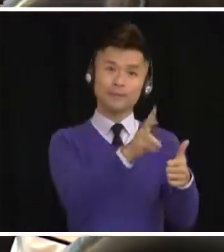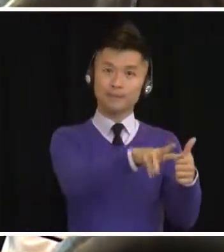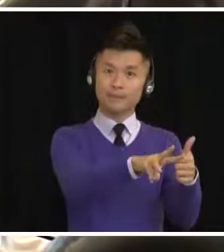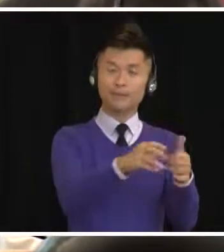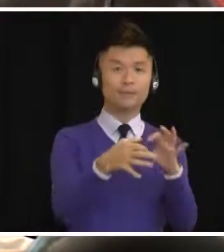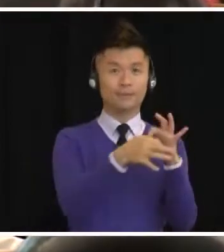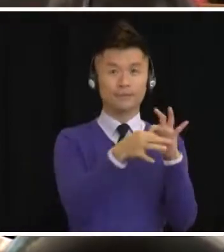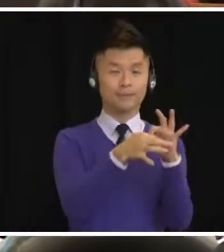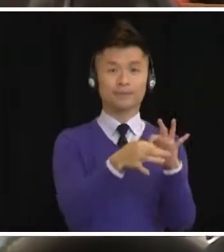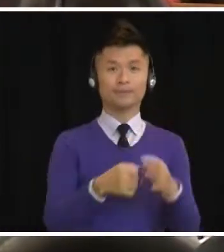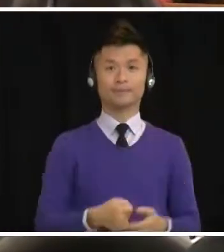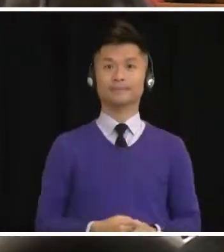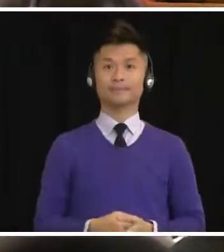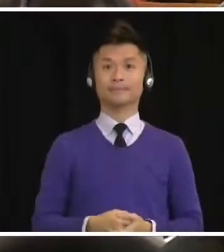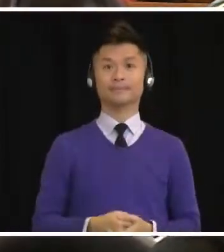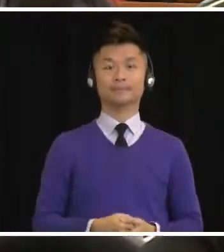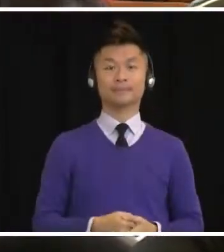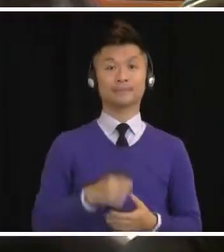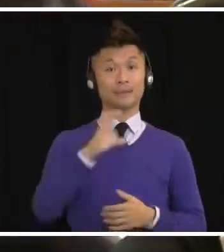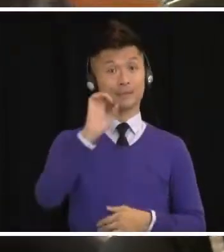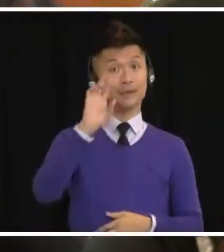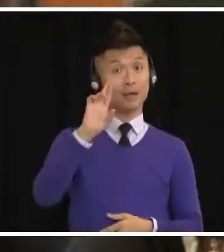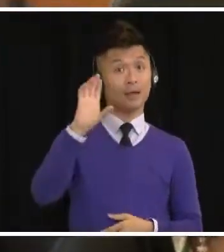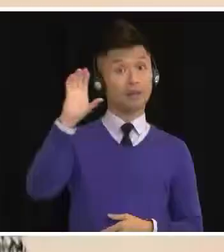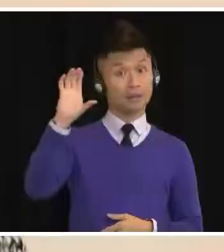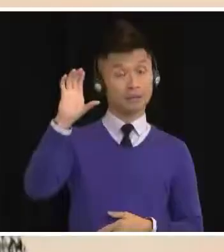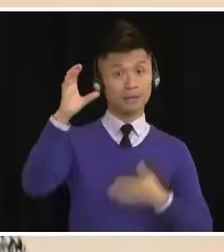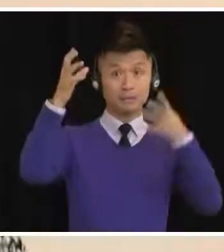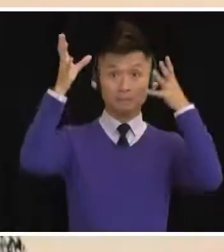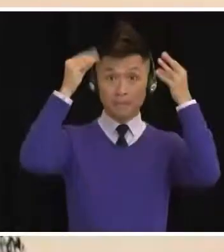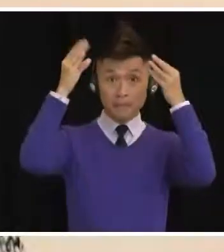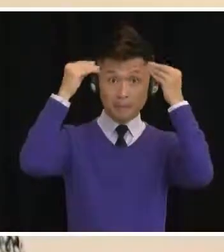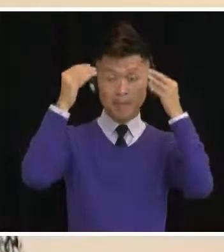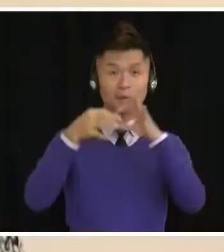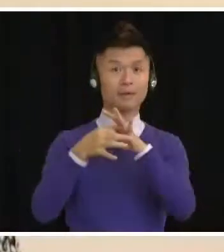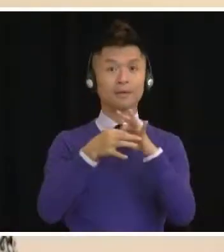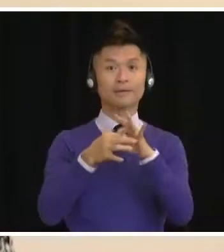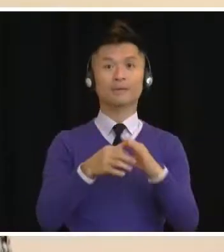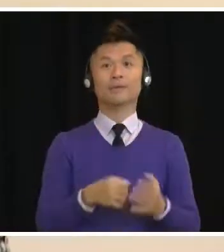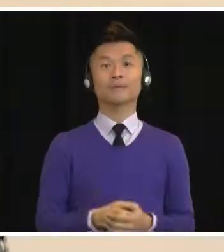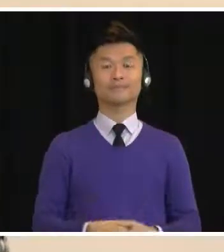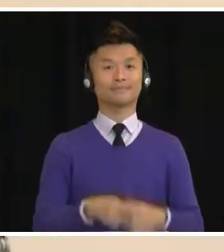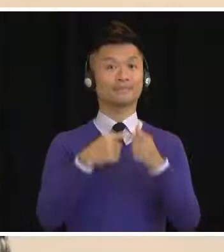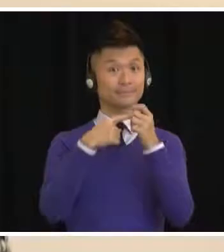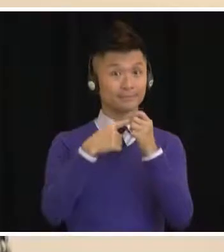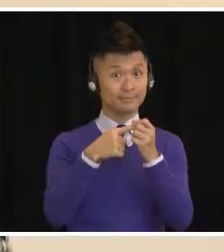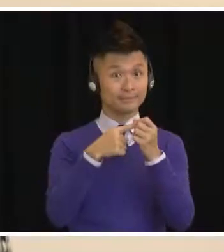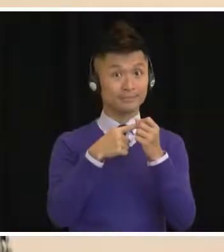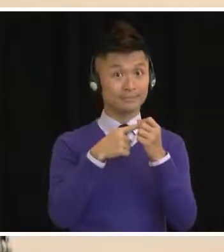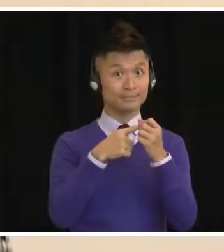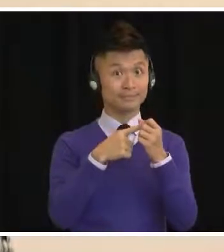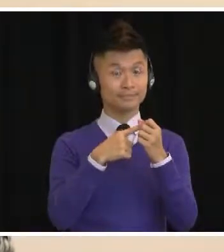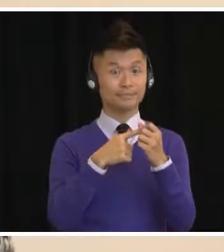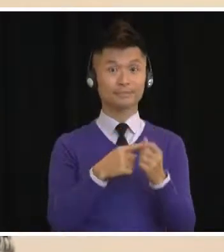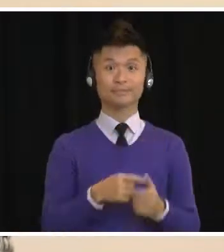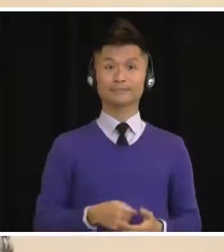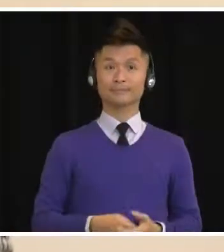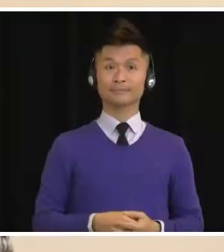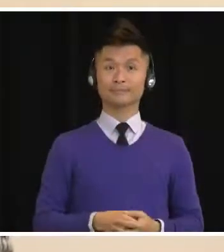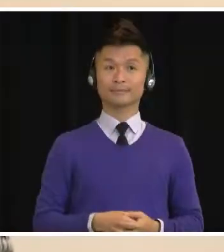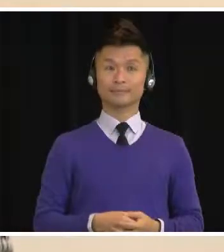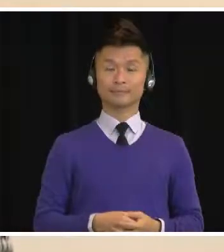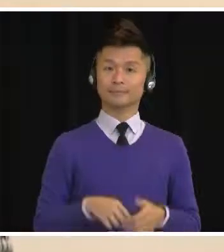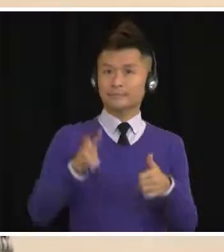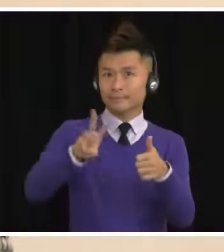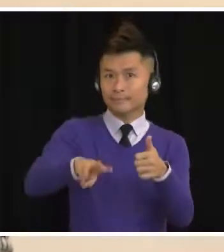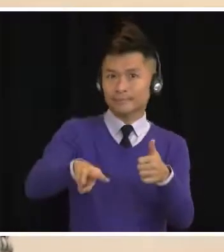of the Convention. And the first question relates to training of adults. In response to the